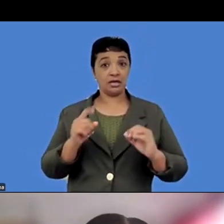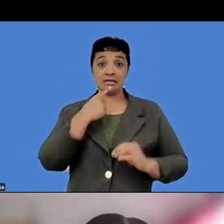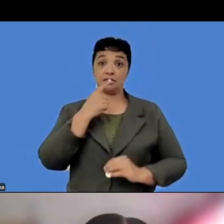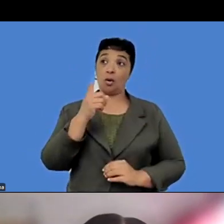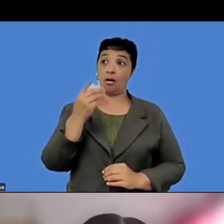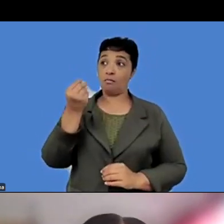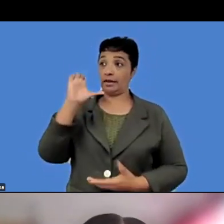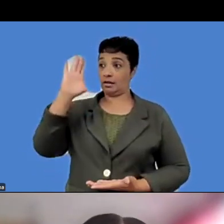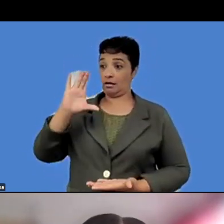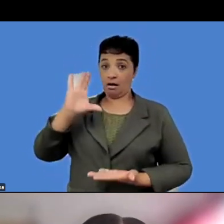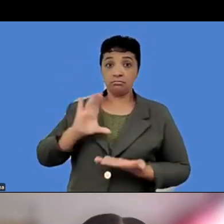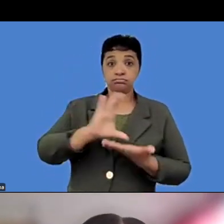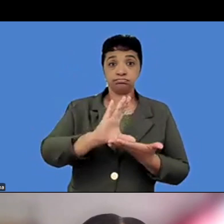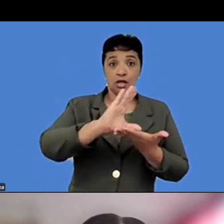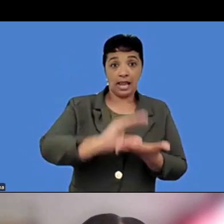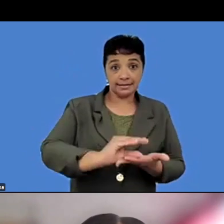or similar